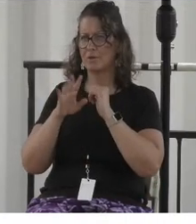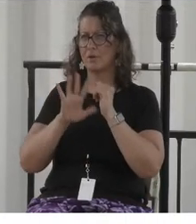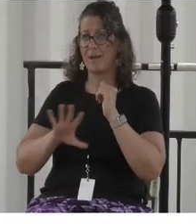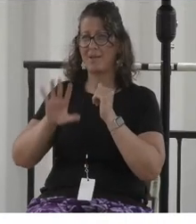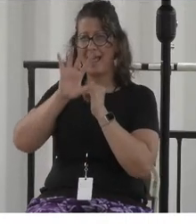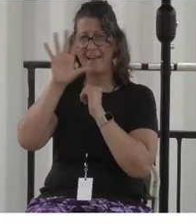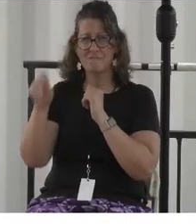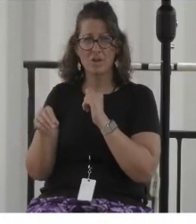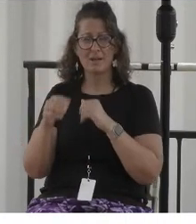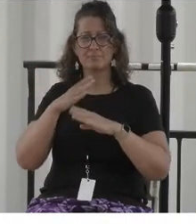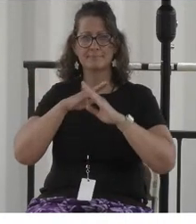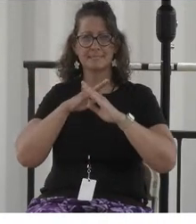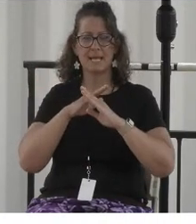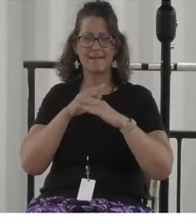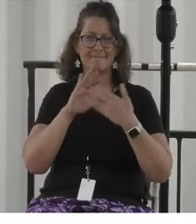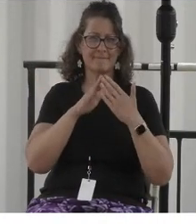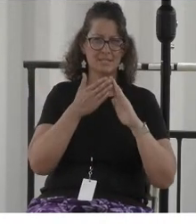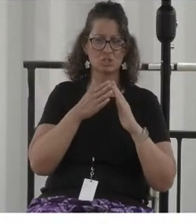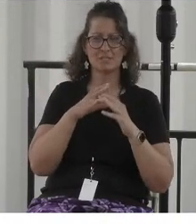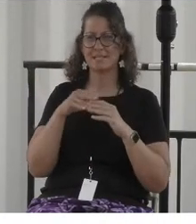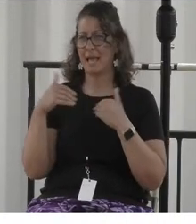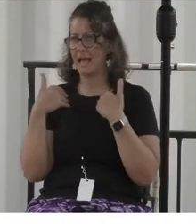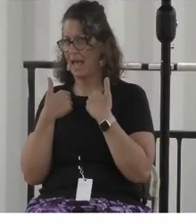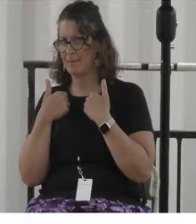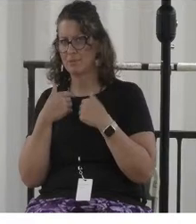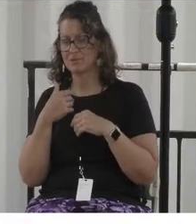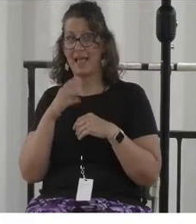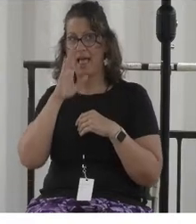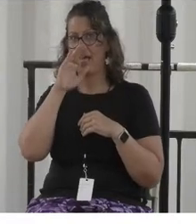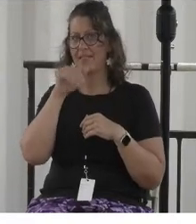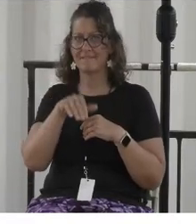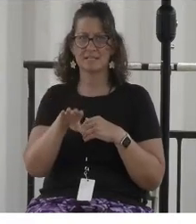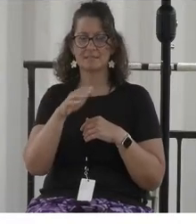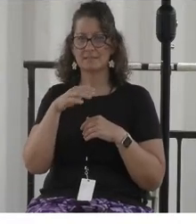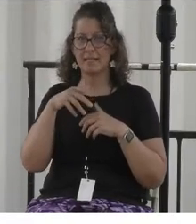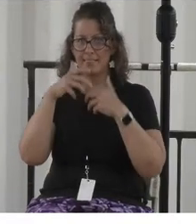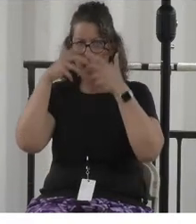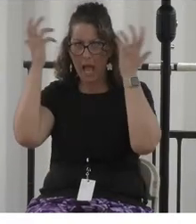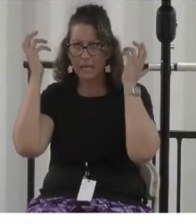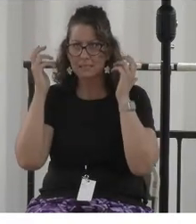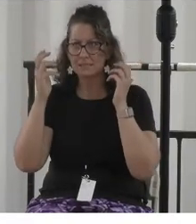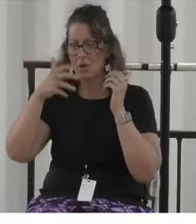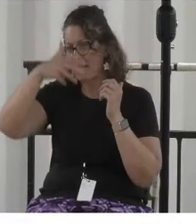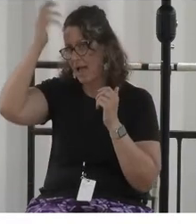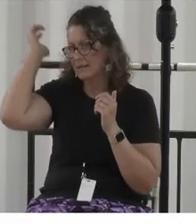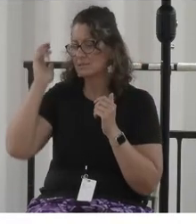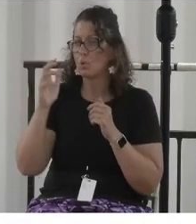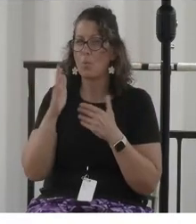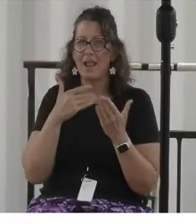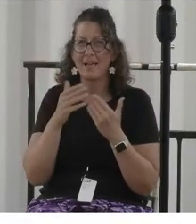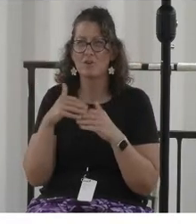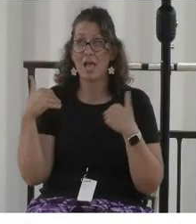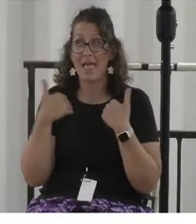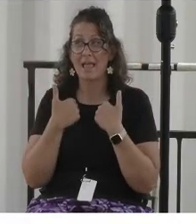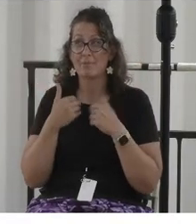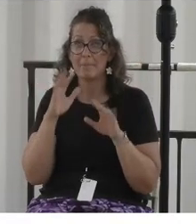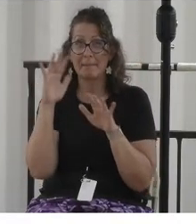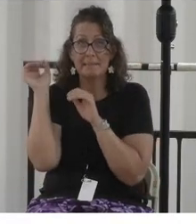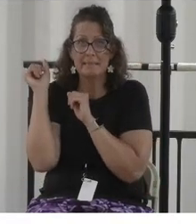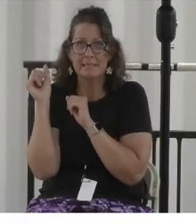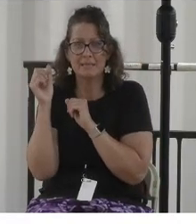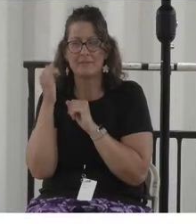and animals for elephants or lions or any sort of animals that might cause issue if they leave a protected area